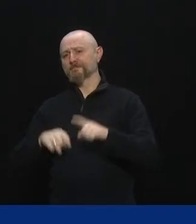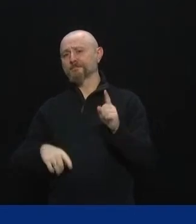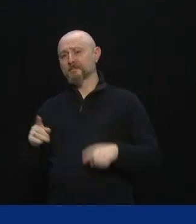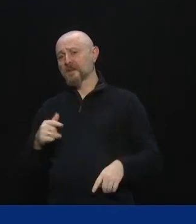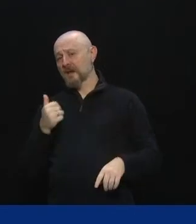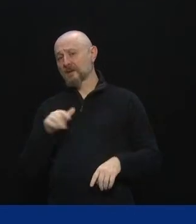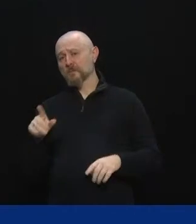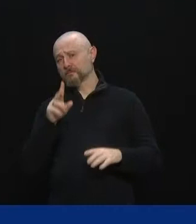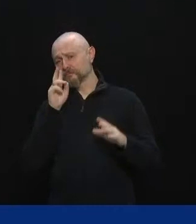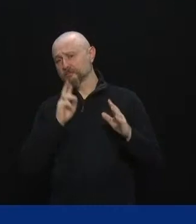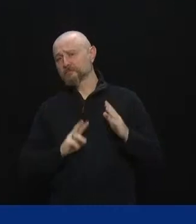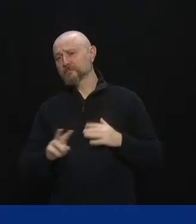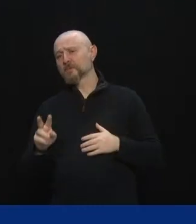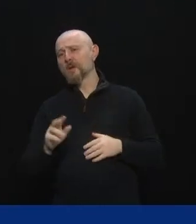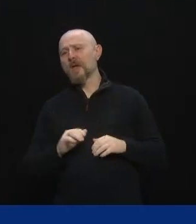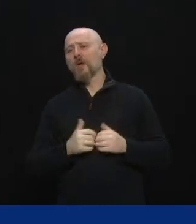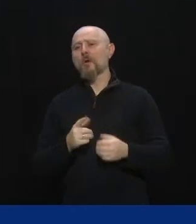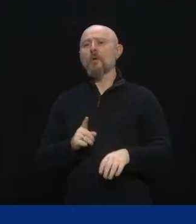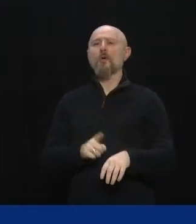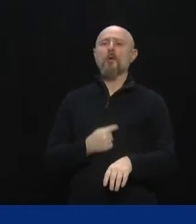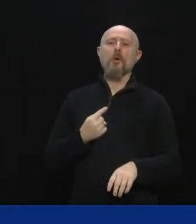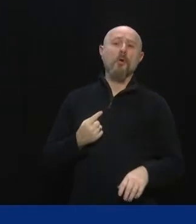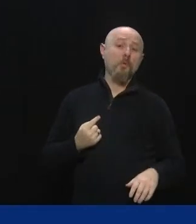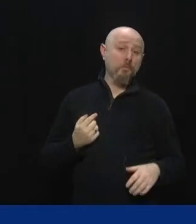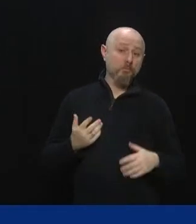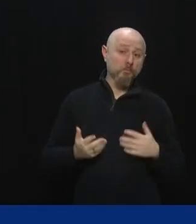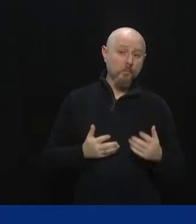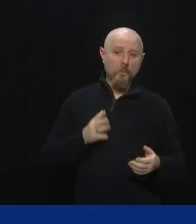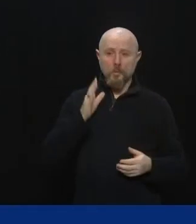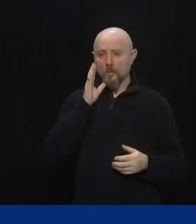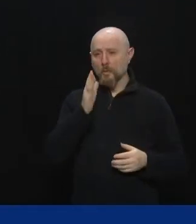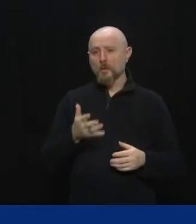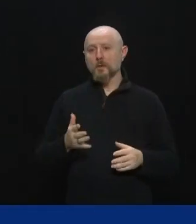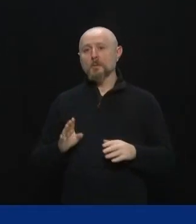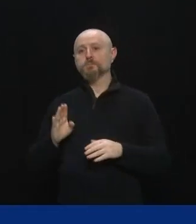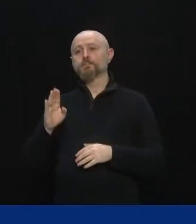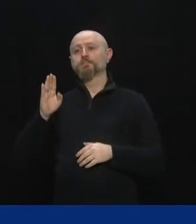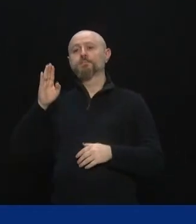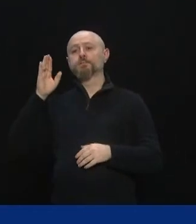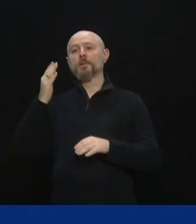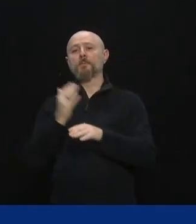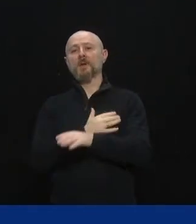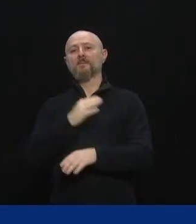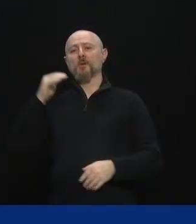how long, if we're peaking right now, how long we're going to peak, or any expectations of that?